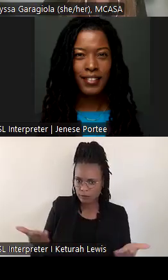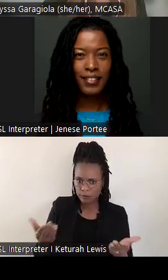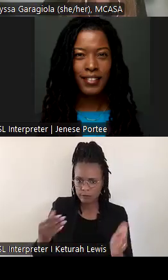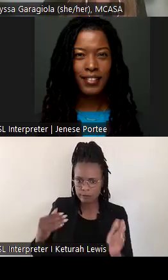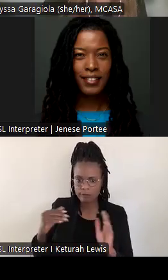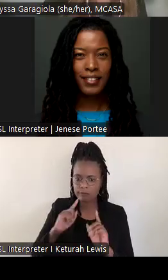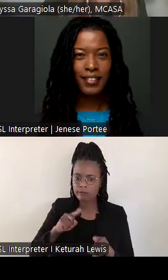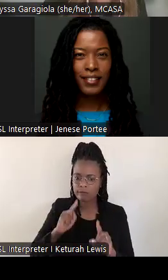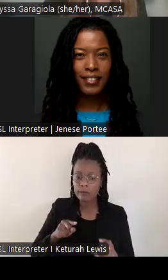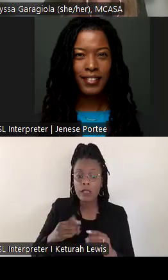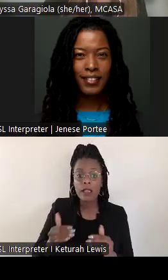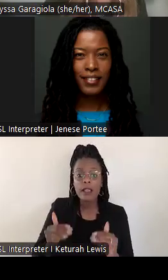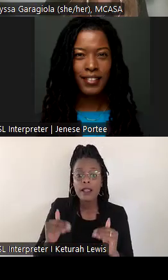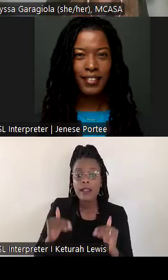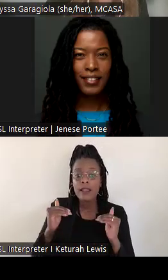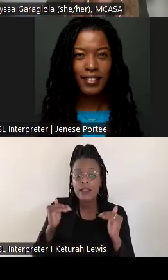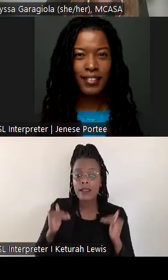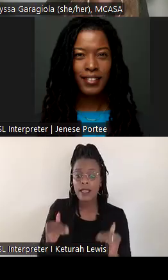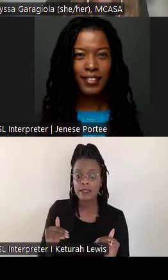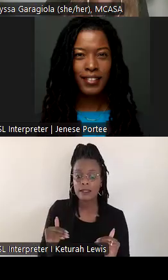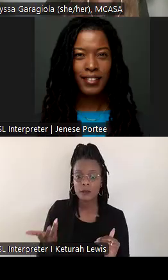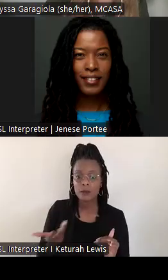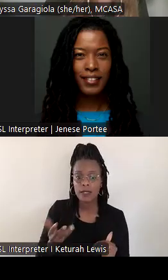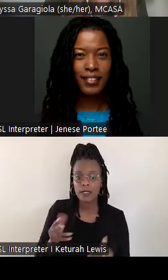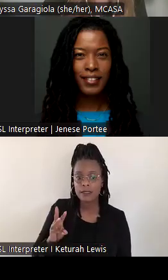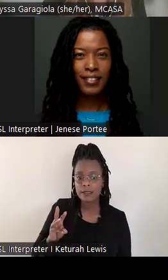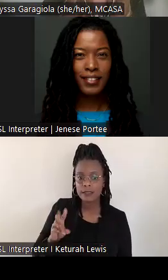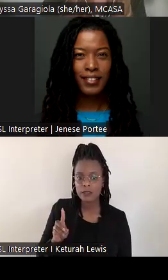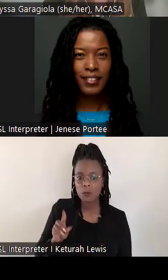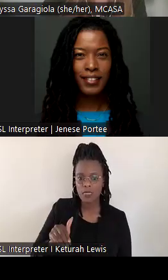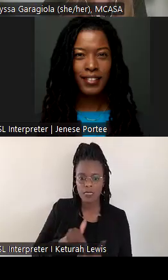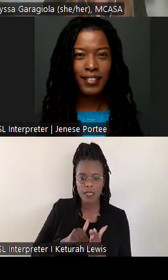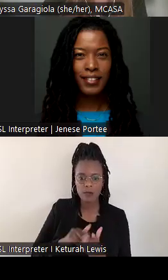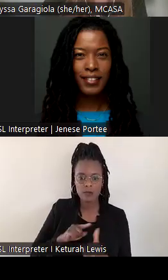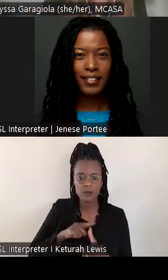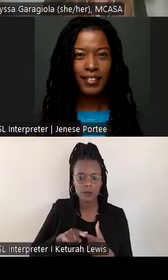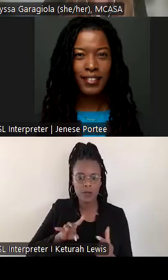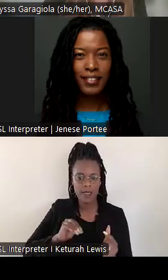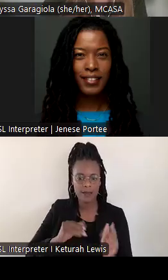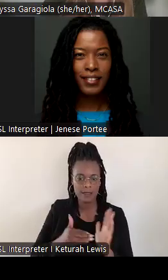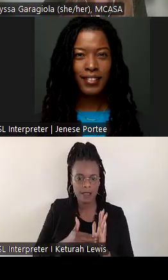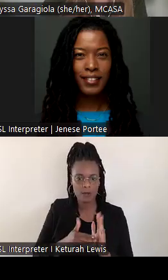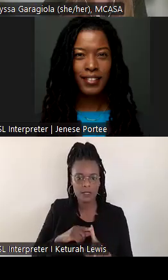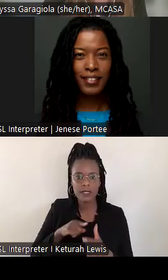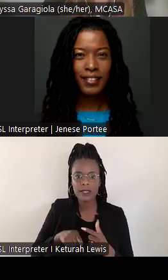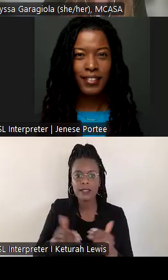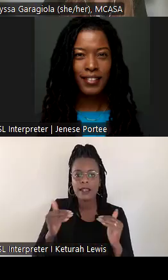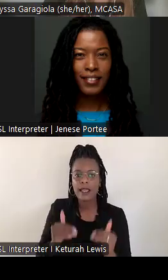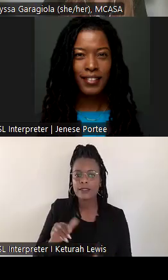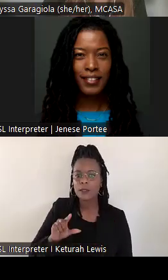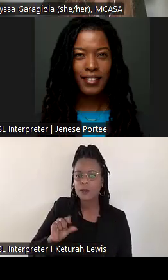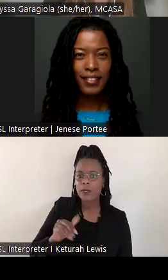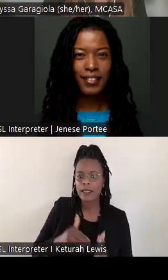next highest answer is 61,000 to 80,000. And then the next one after that was 20,000 to